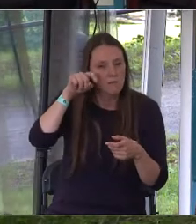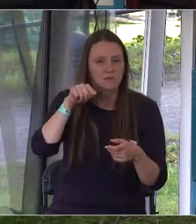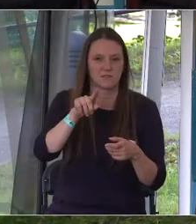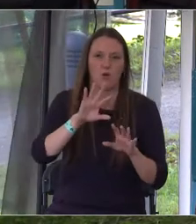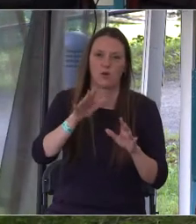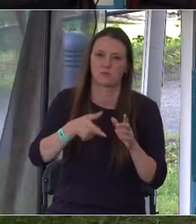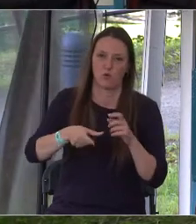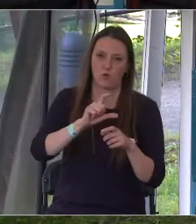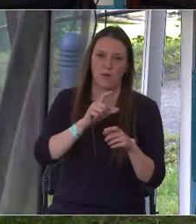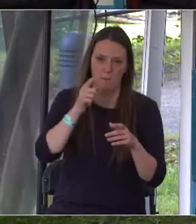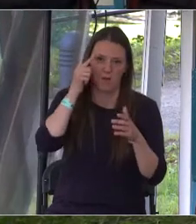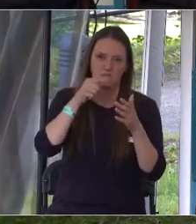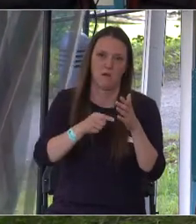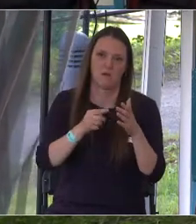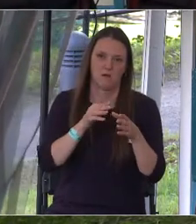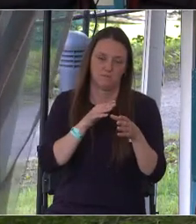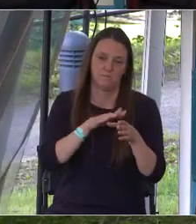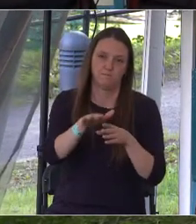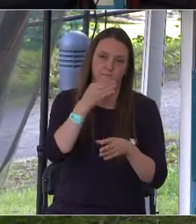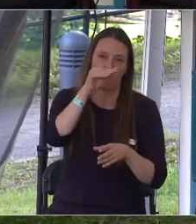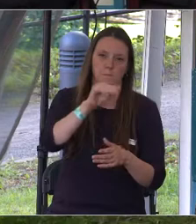consistent, you can do it. And I think that's the